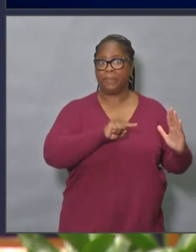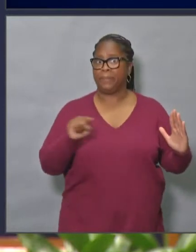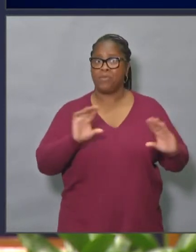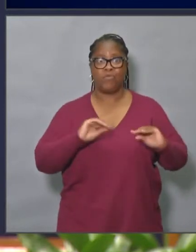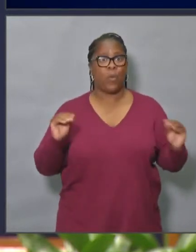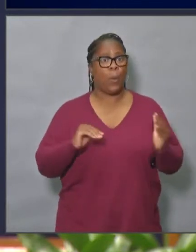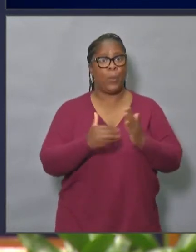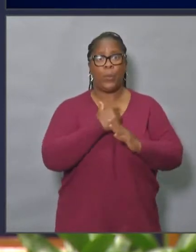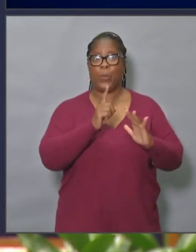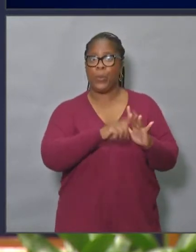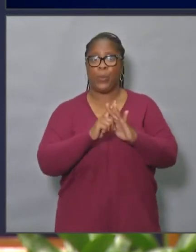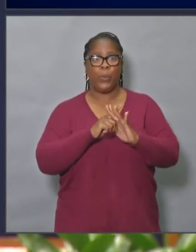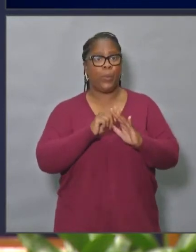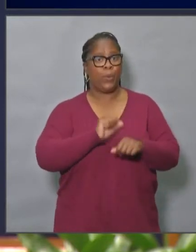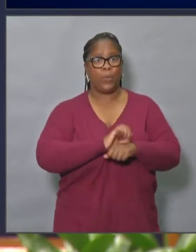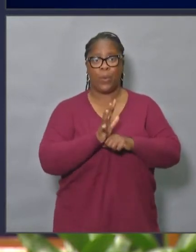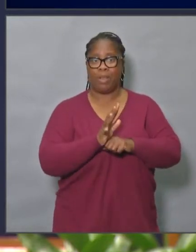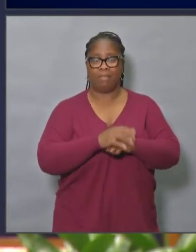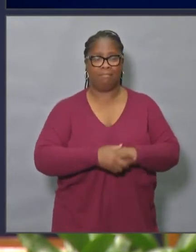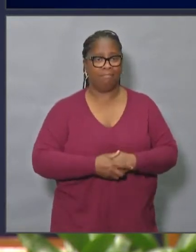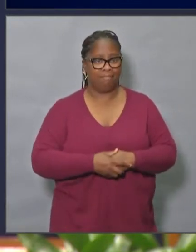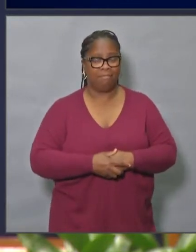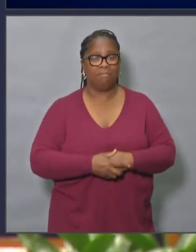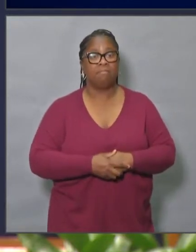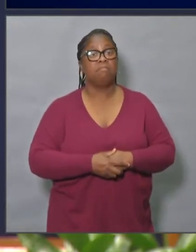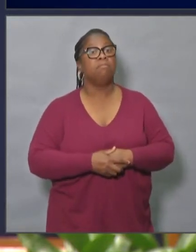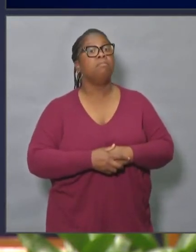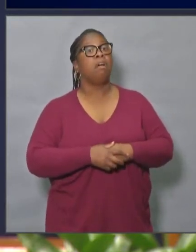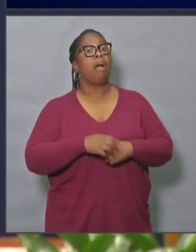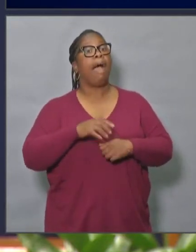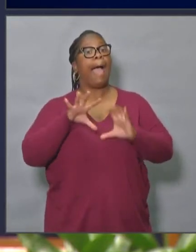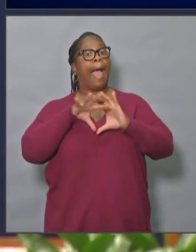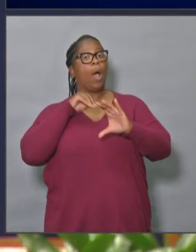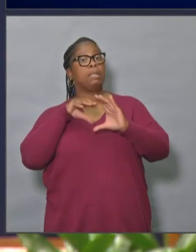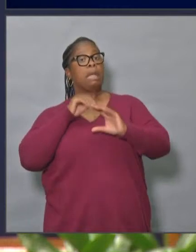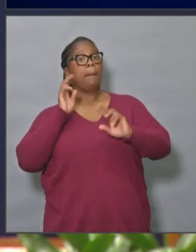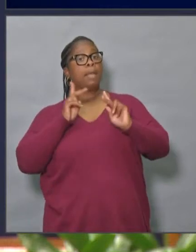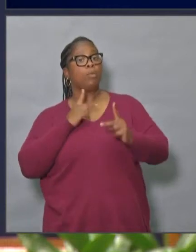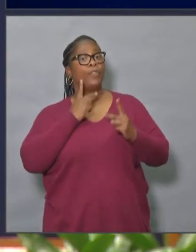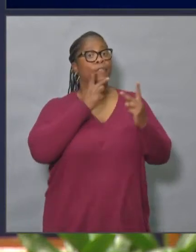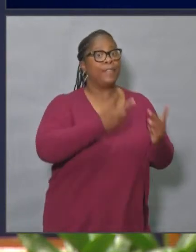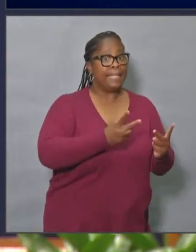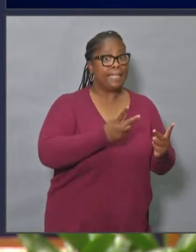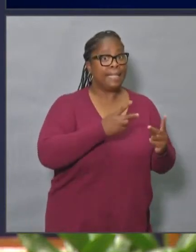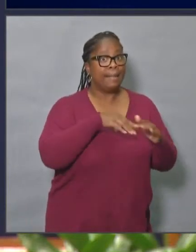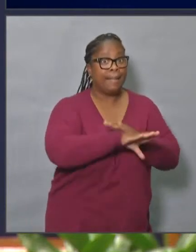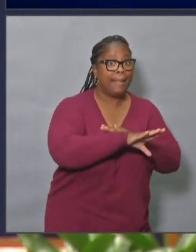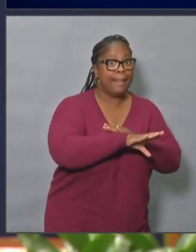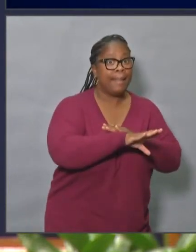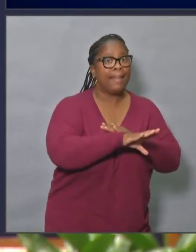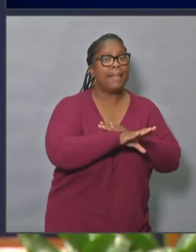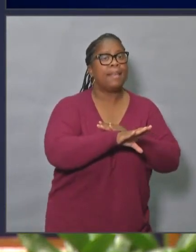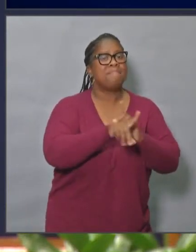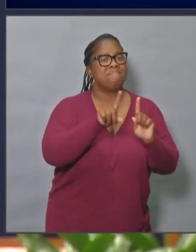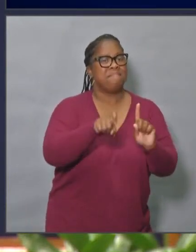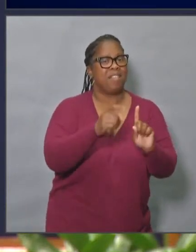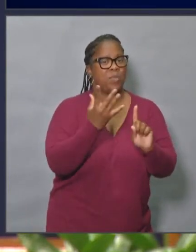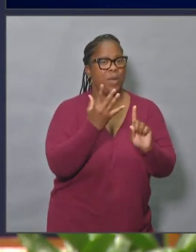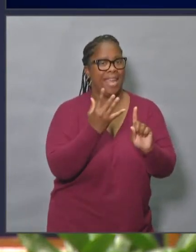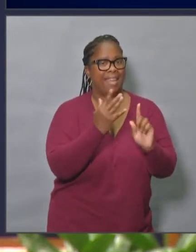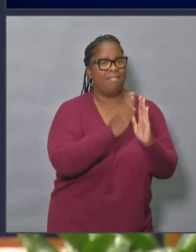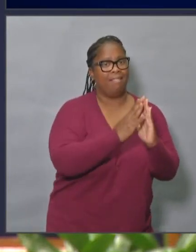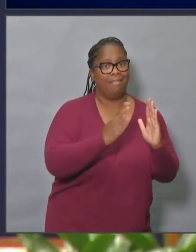of outside visitors will not be permitted until there have been an additional 14 days after communal dining